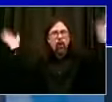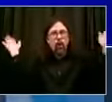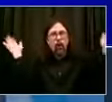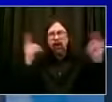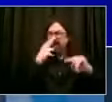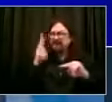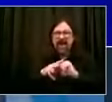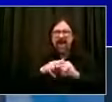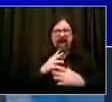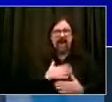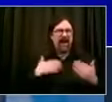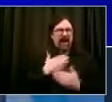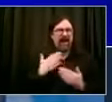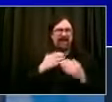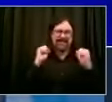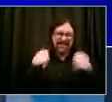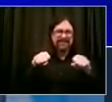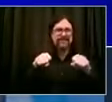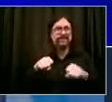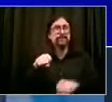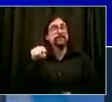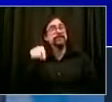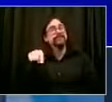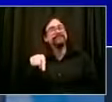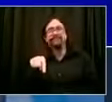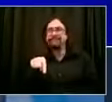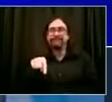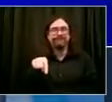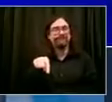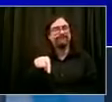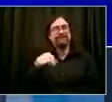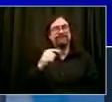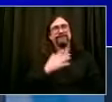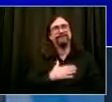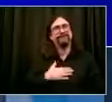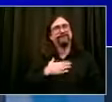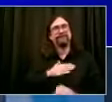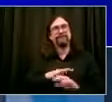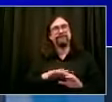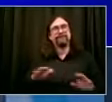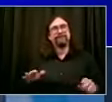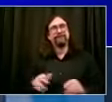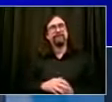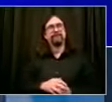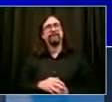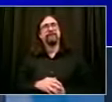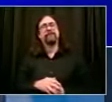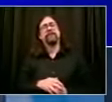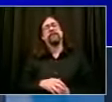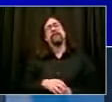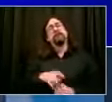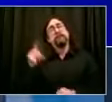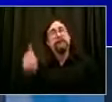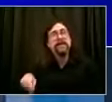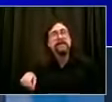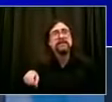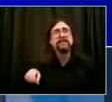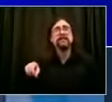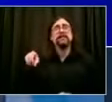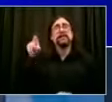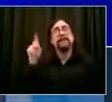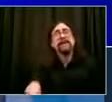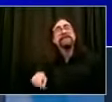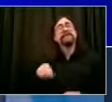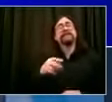especially if you do choose to travel. The state has very clear rules. If you travel, yes, there is a way to test while you're away and test